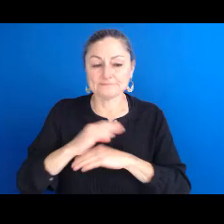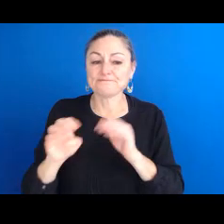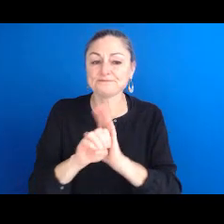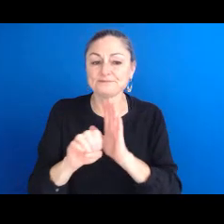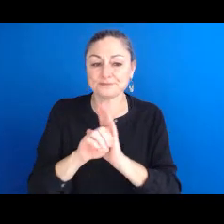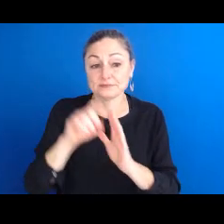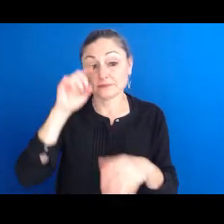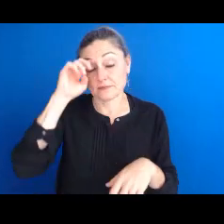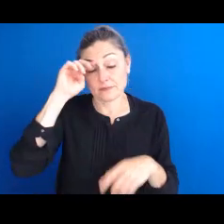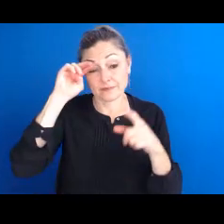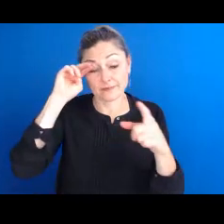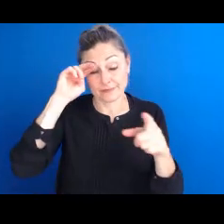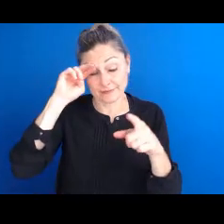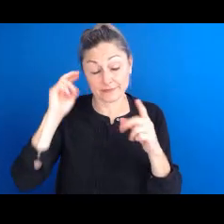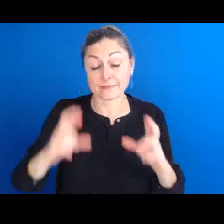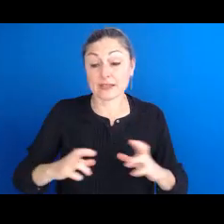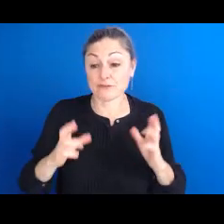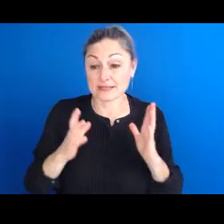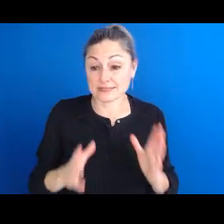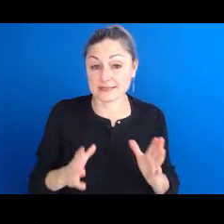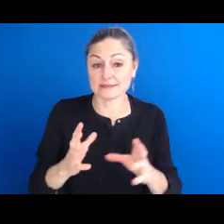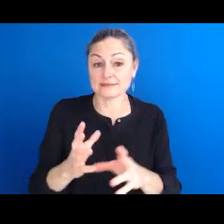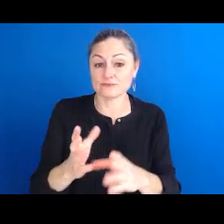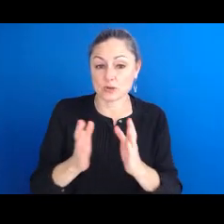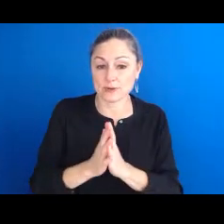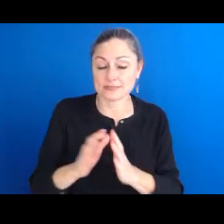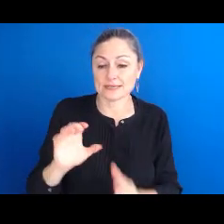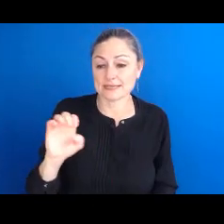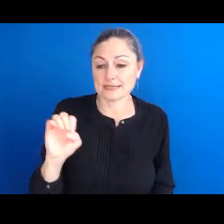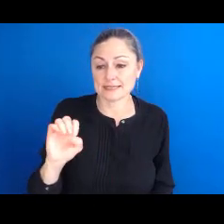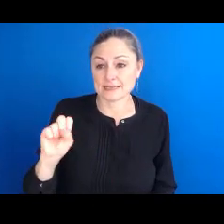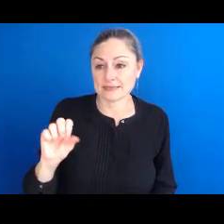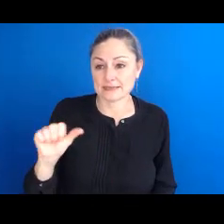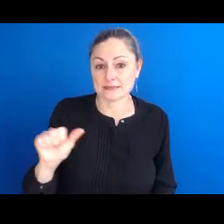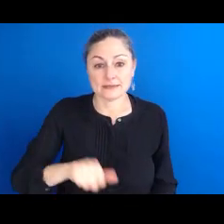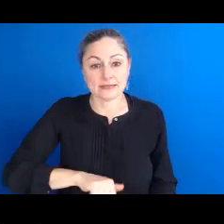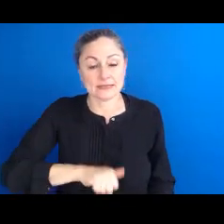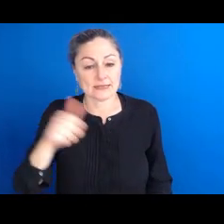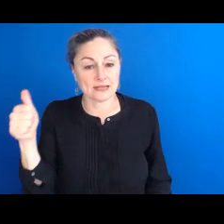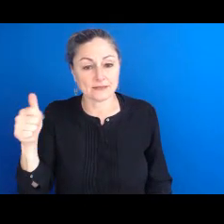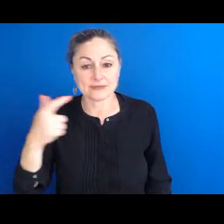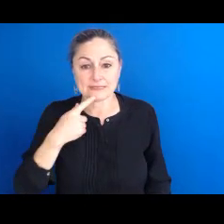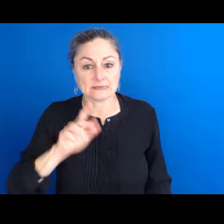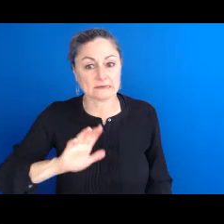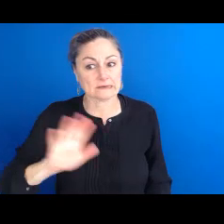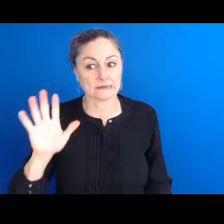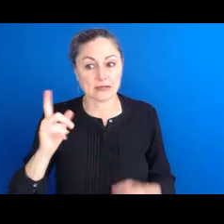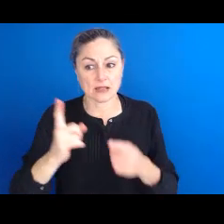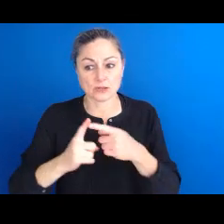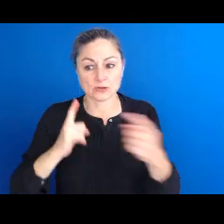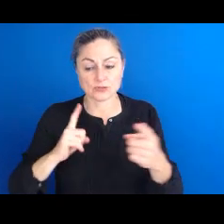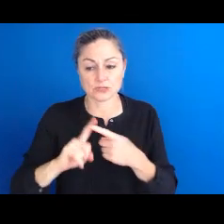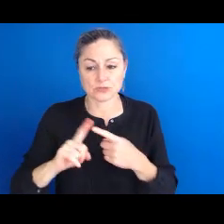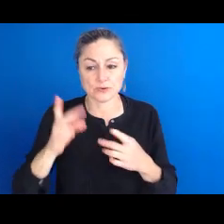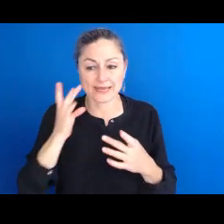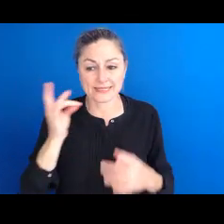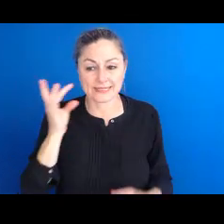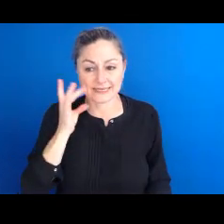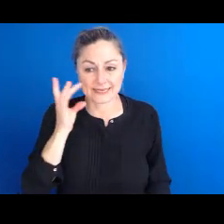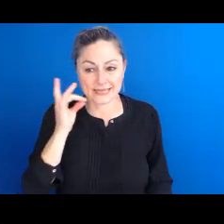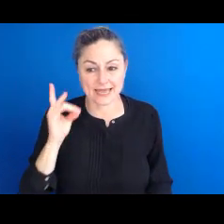a resident who's requesting an ESA, but another resident discloses that they're allergic to cat dander.